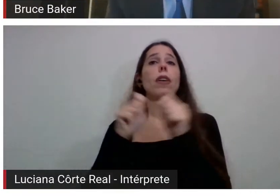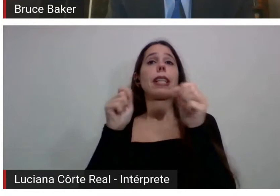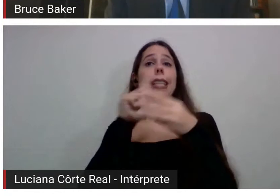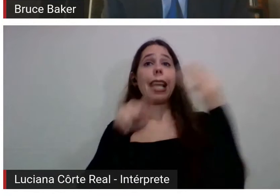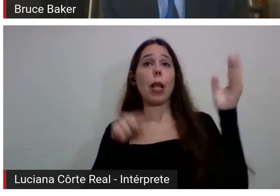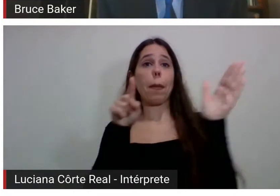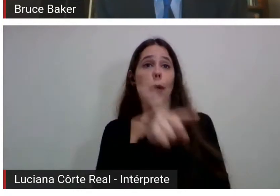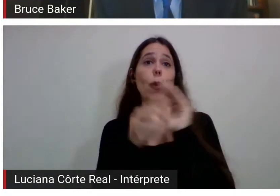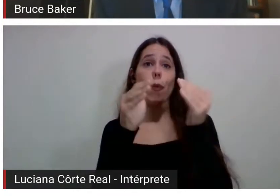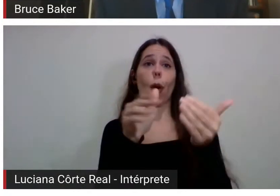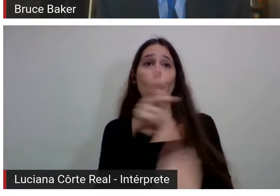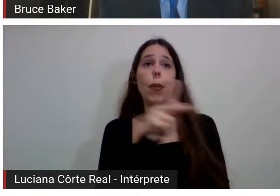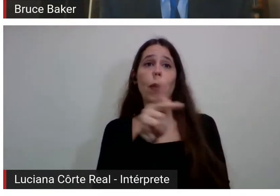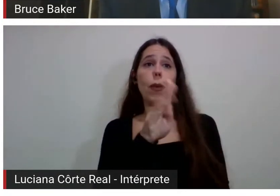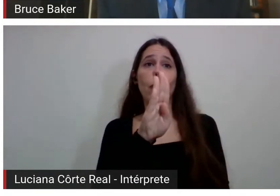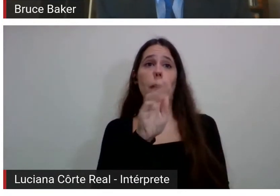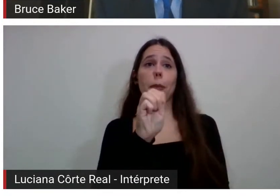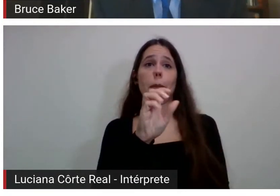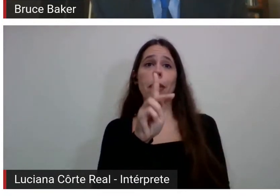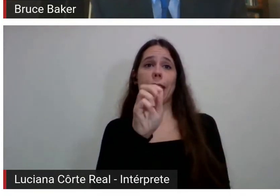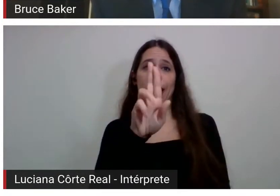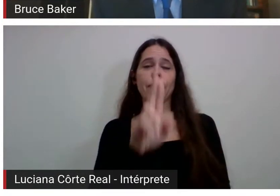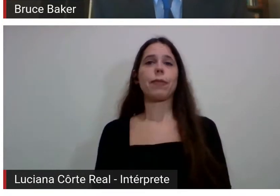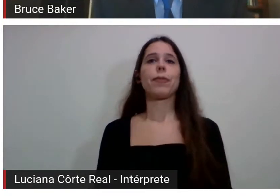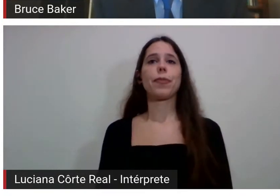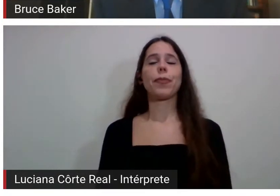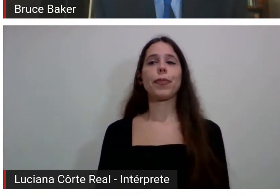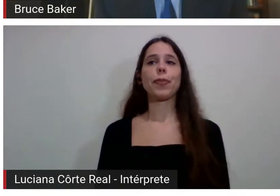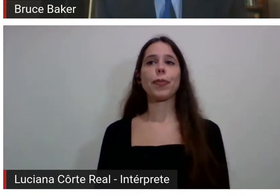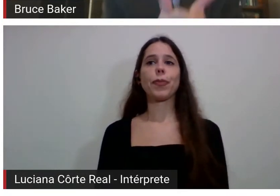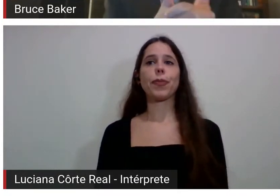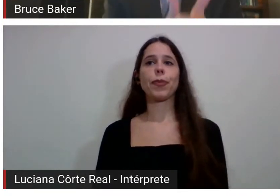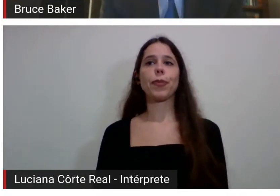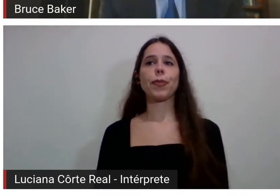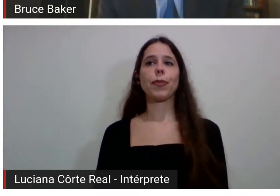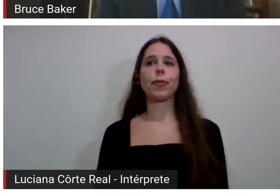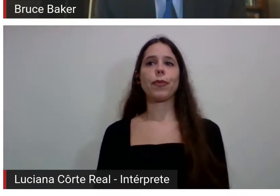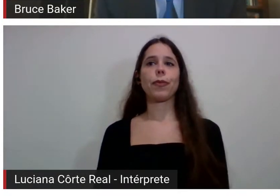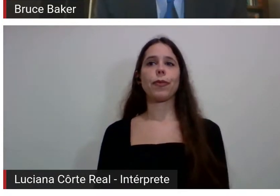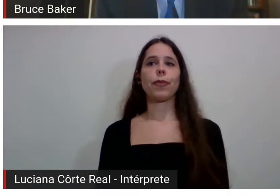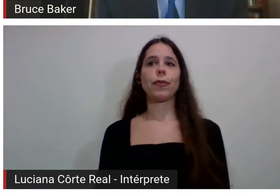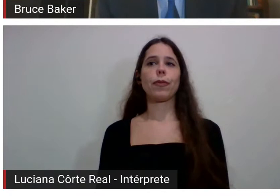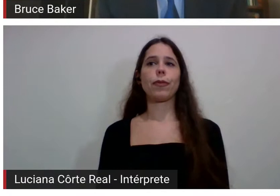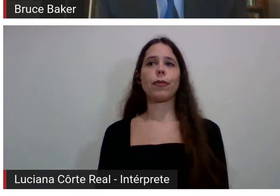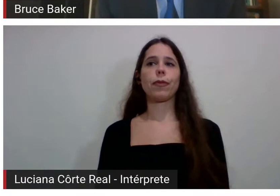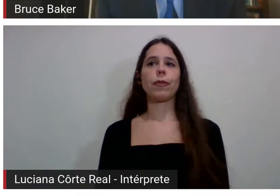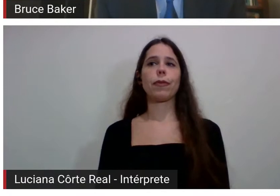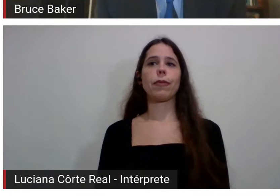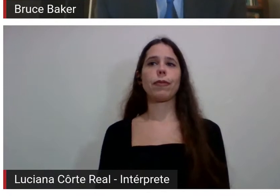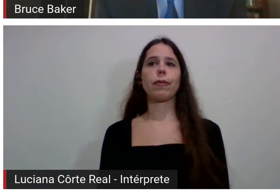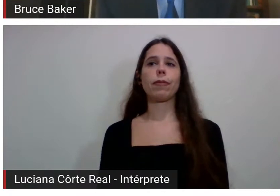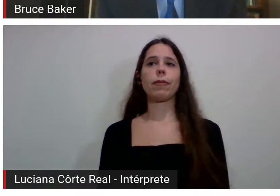Professor Marcelino would like to ask you 3 more questions for you to